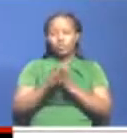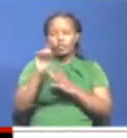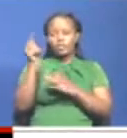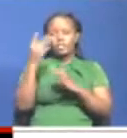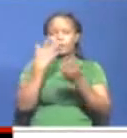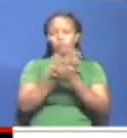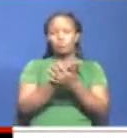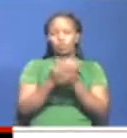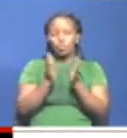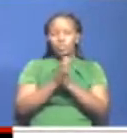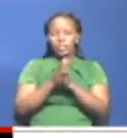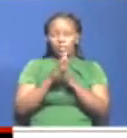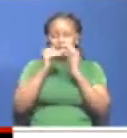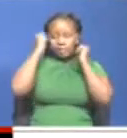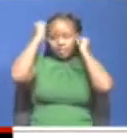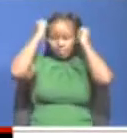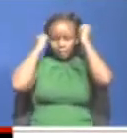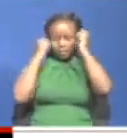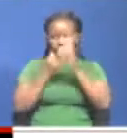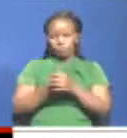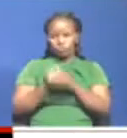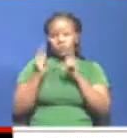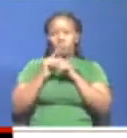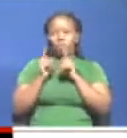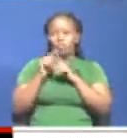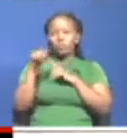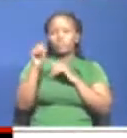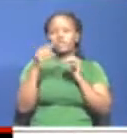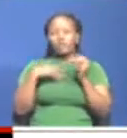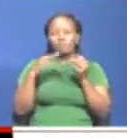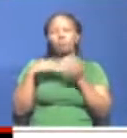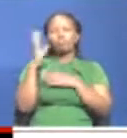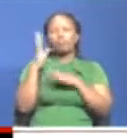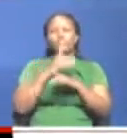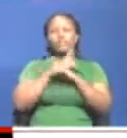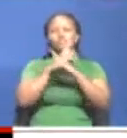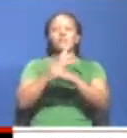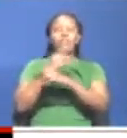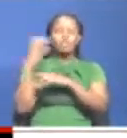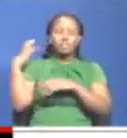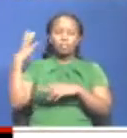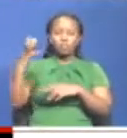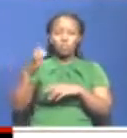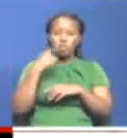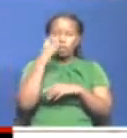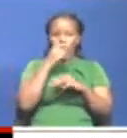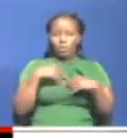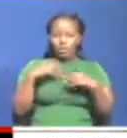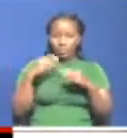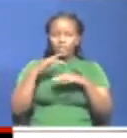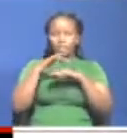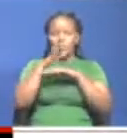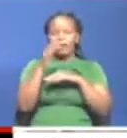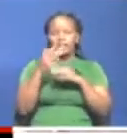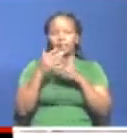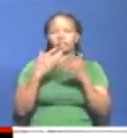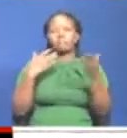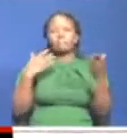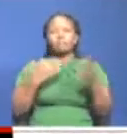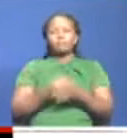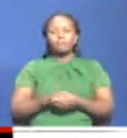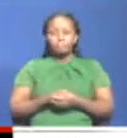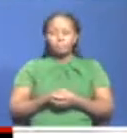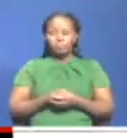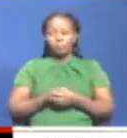many years and were clinical against the defending champions who had dominated the early stages of the opening set.